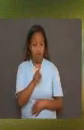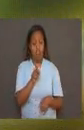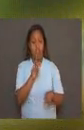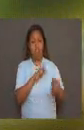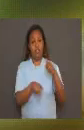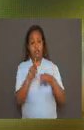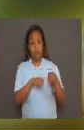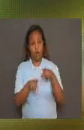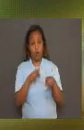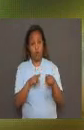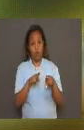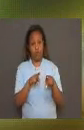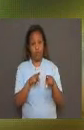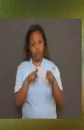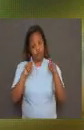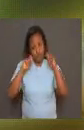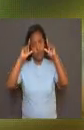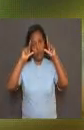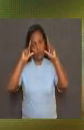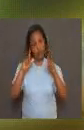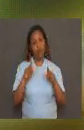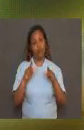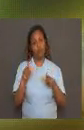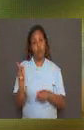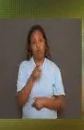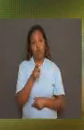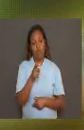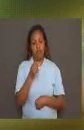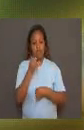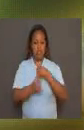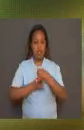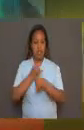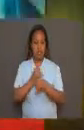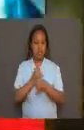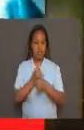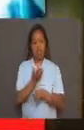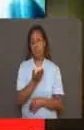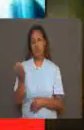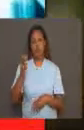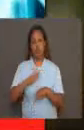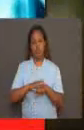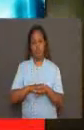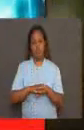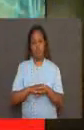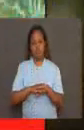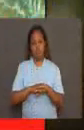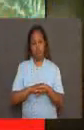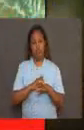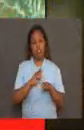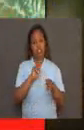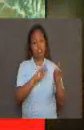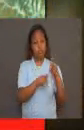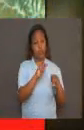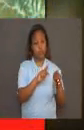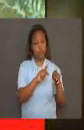people to be attentive to international issues. People must